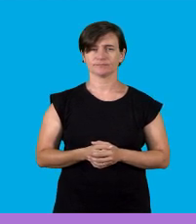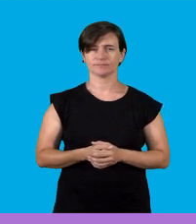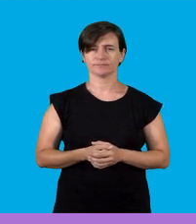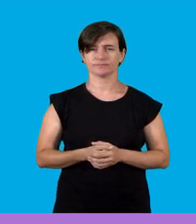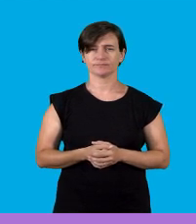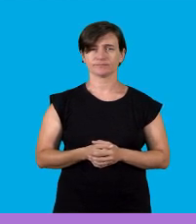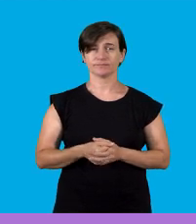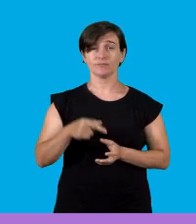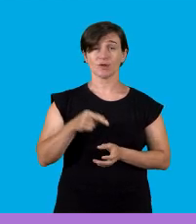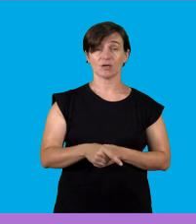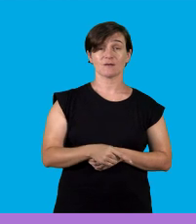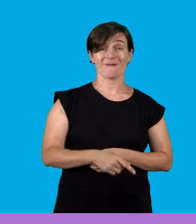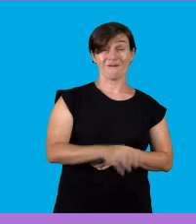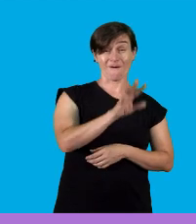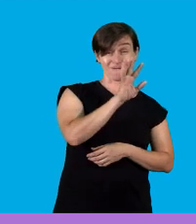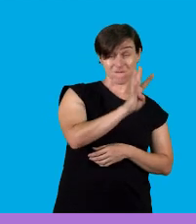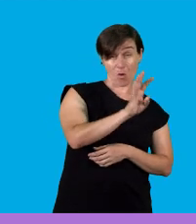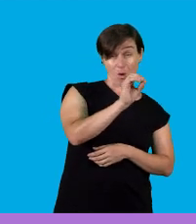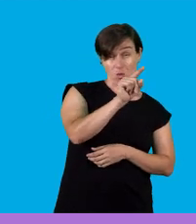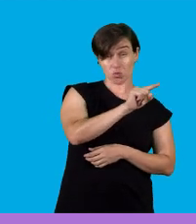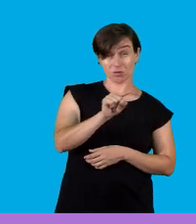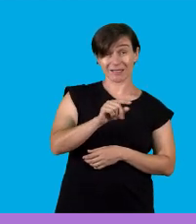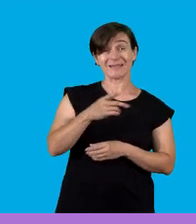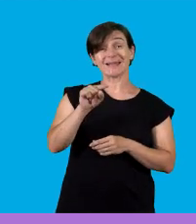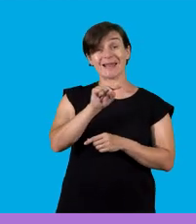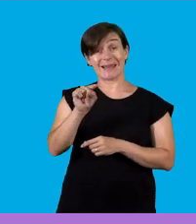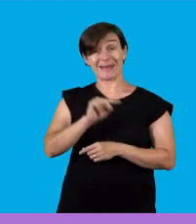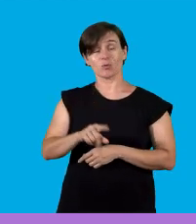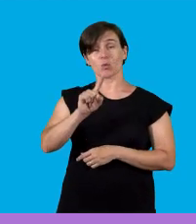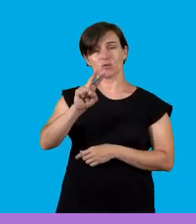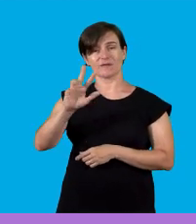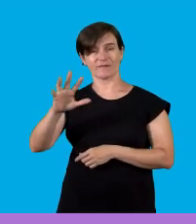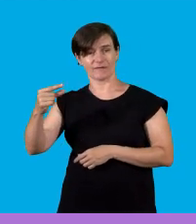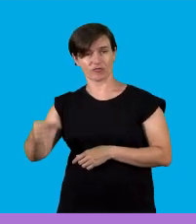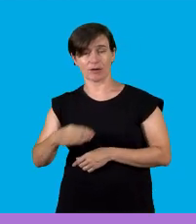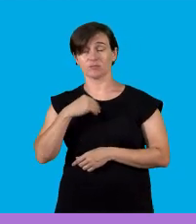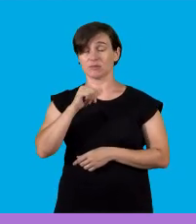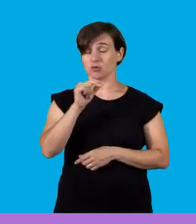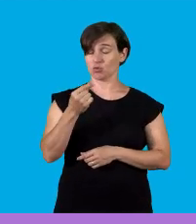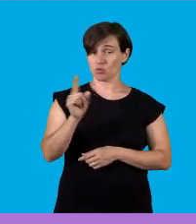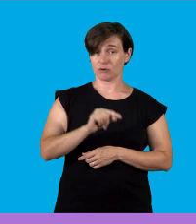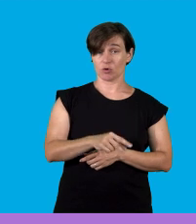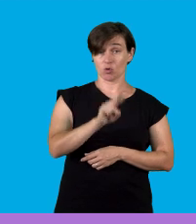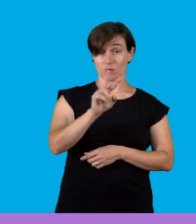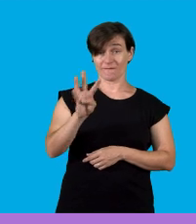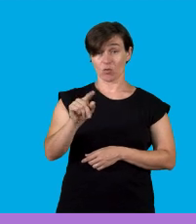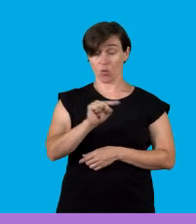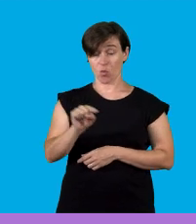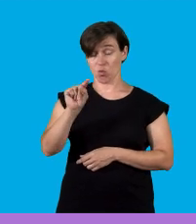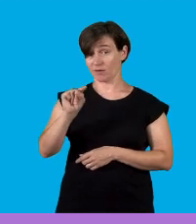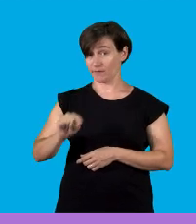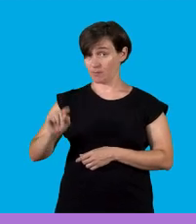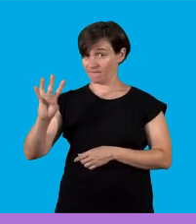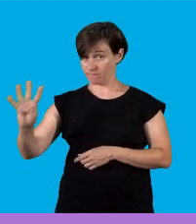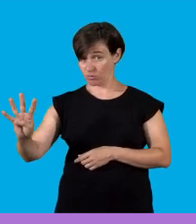4 of it equals 125 grams. So therefore, I'll first say 24 divided by 4.